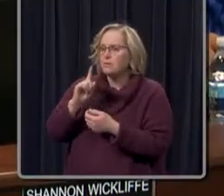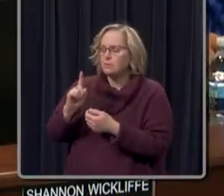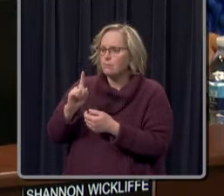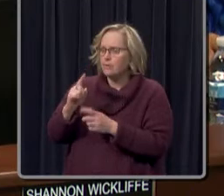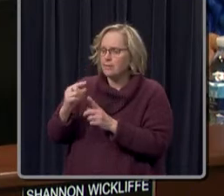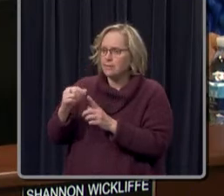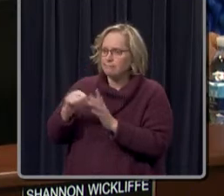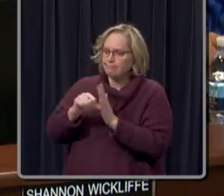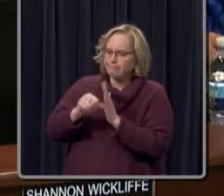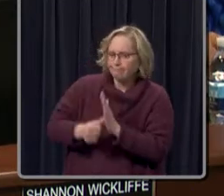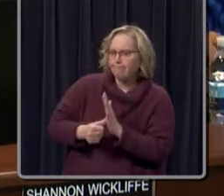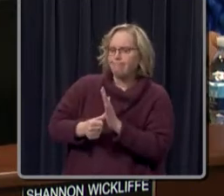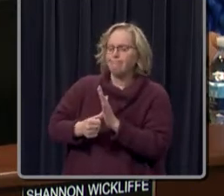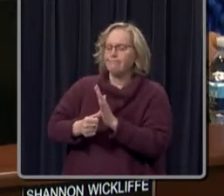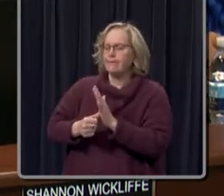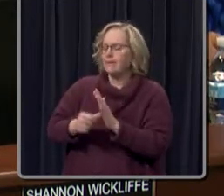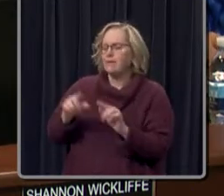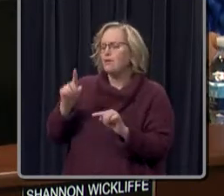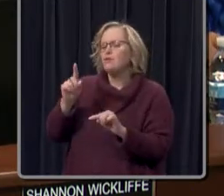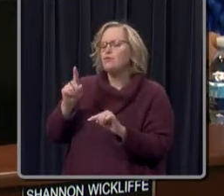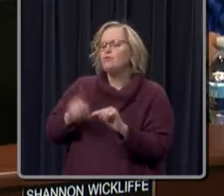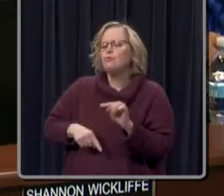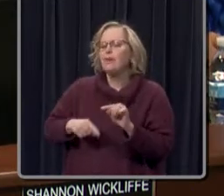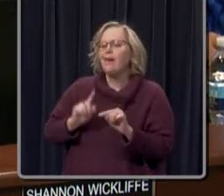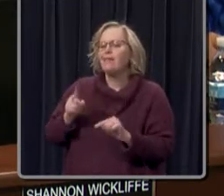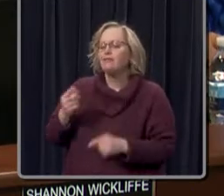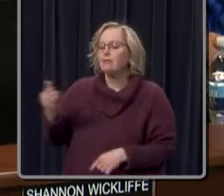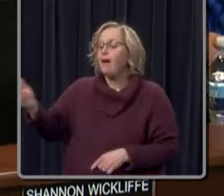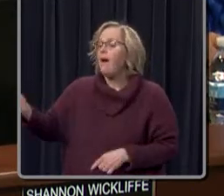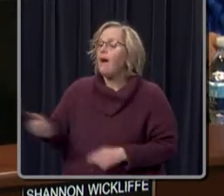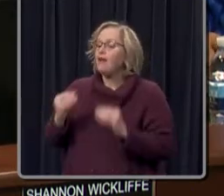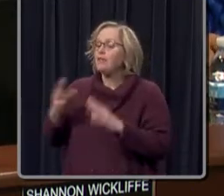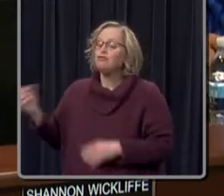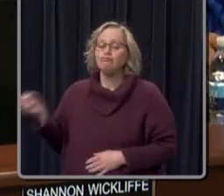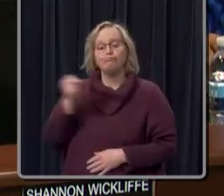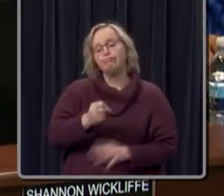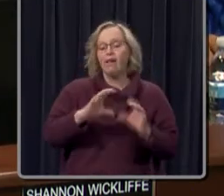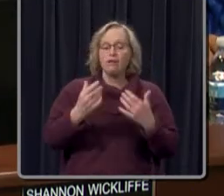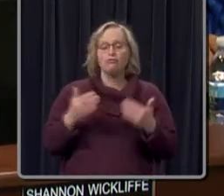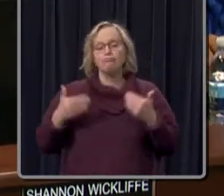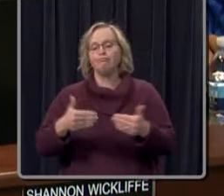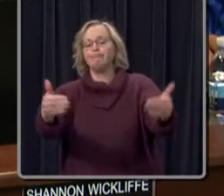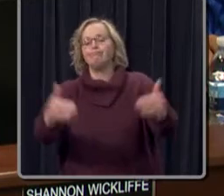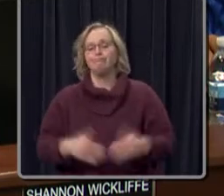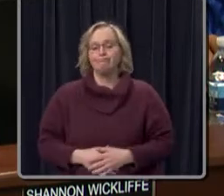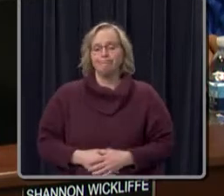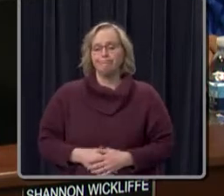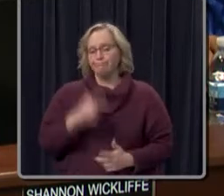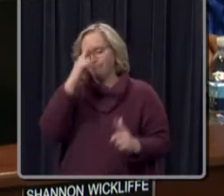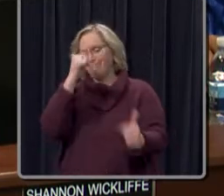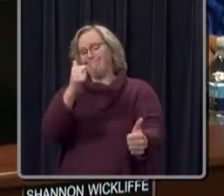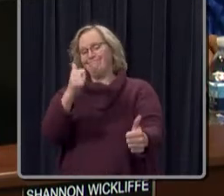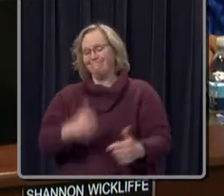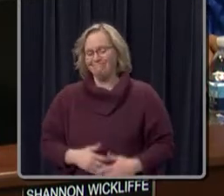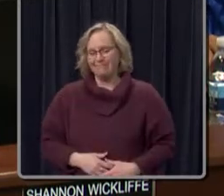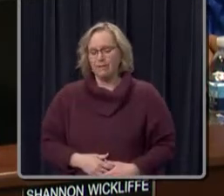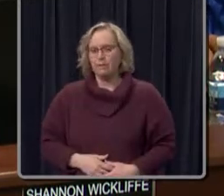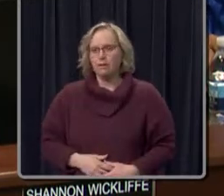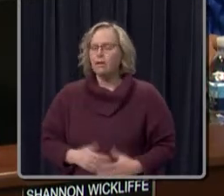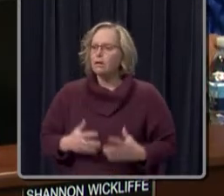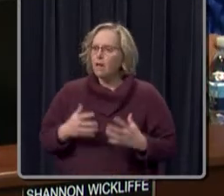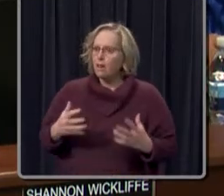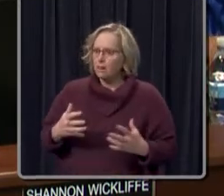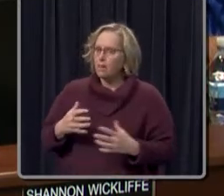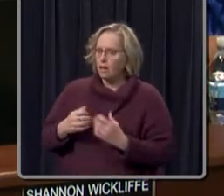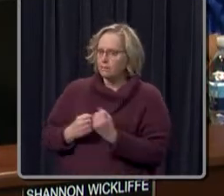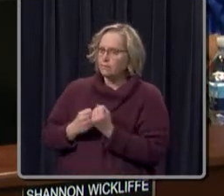that you can't just hire a teacher and then put them in a classroom and just like, here we go. Like, there's a lot of support that